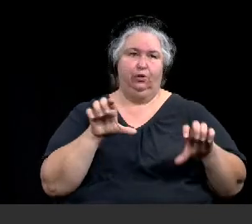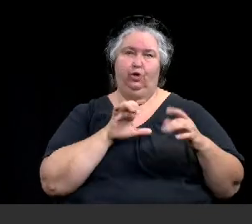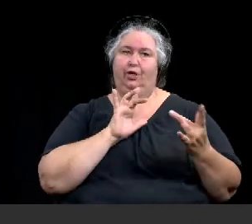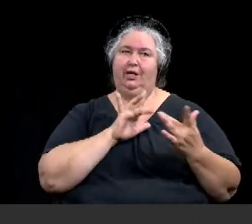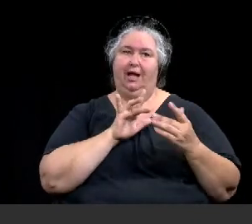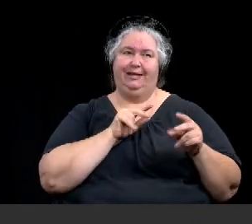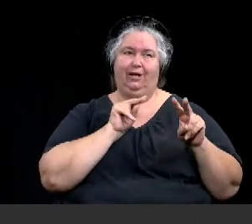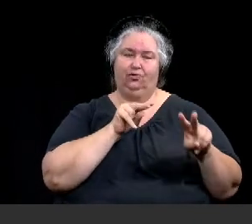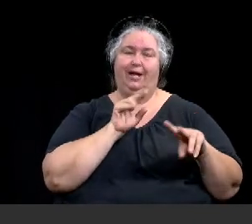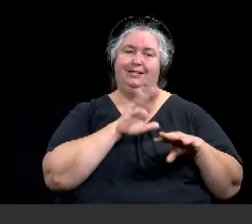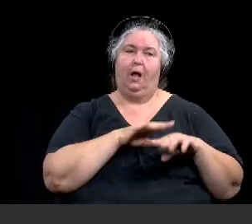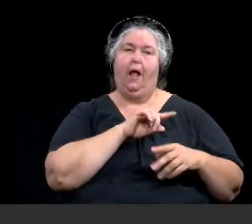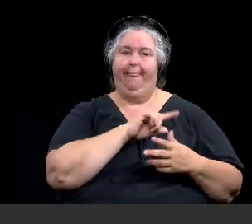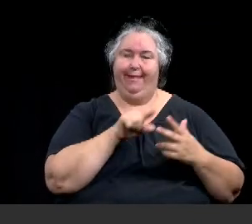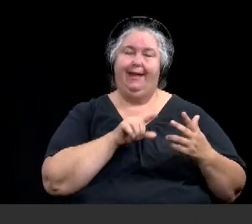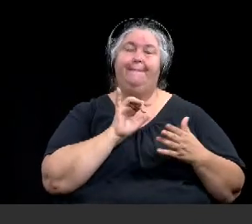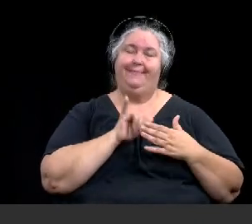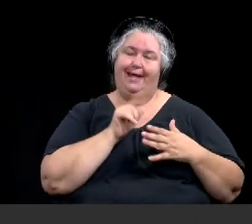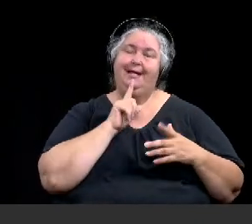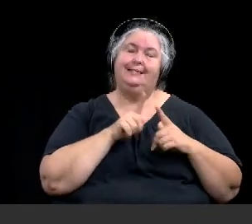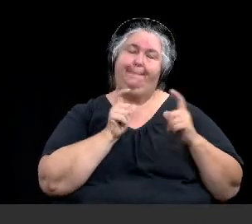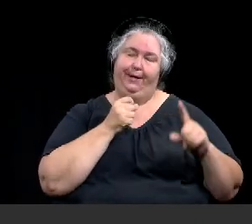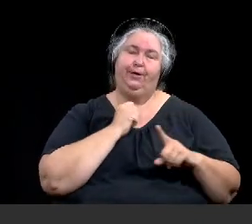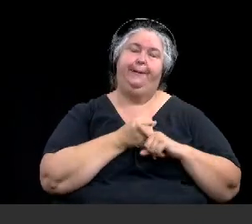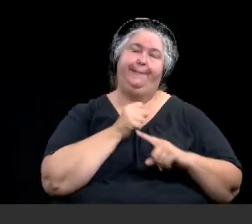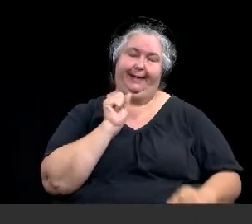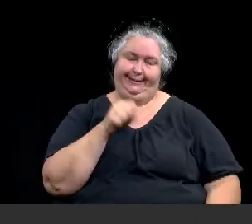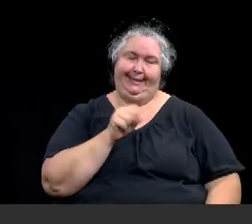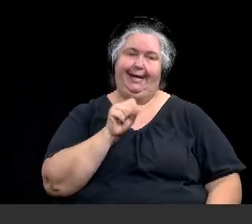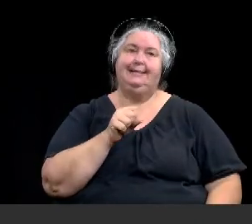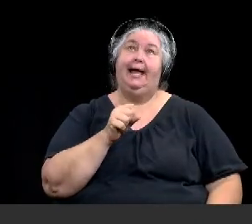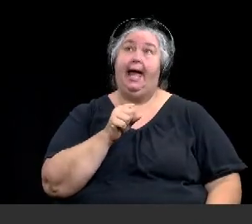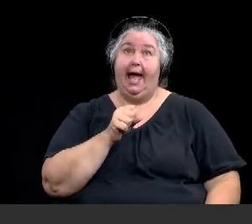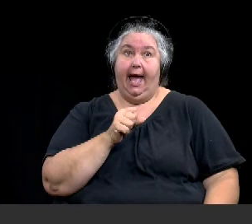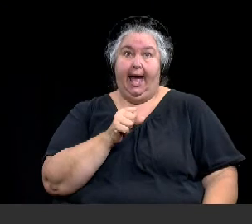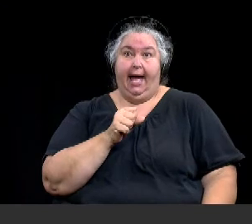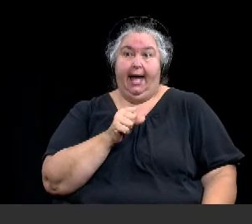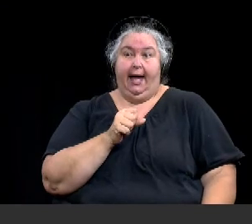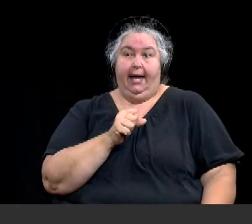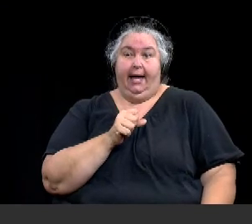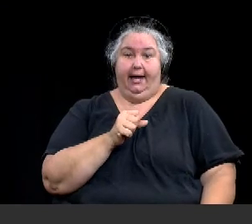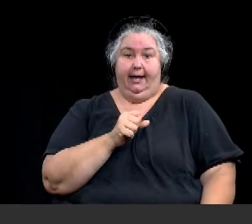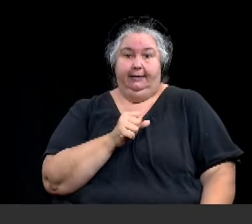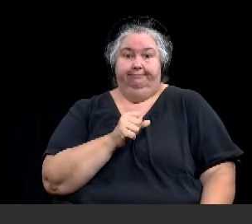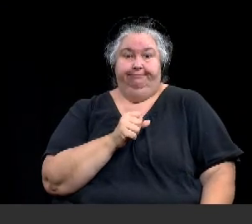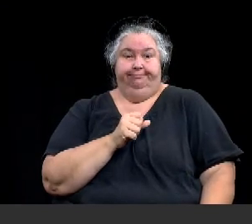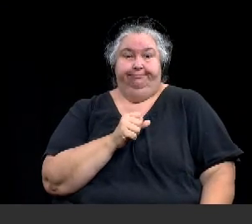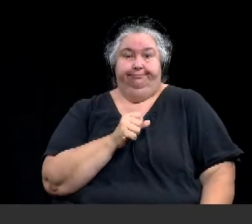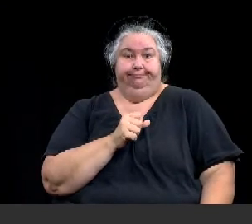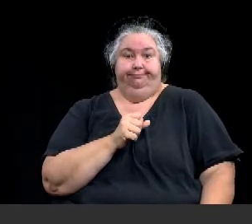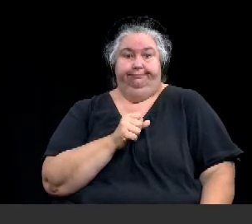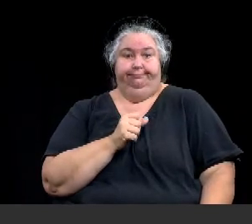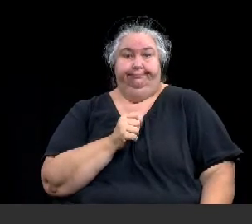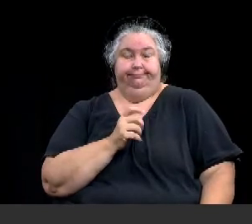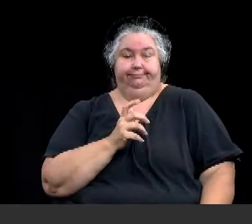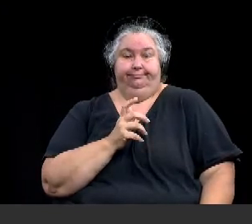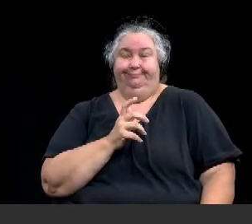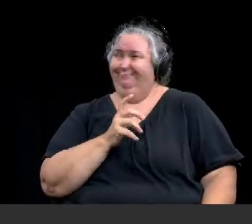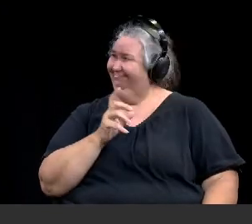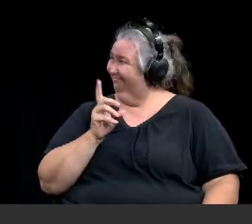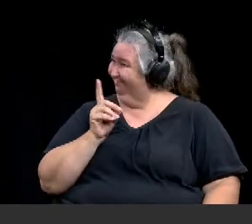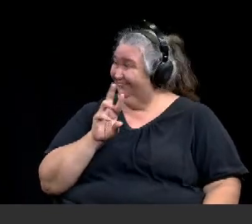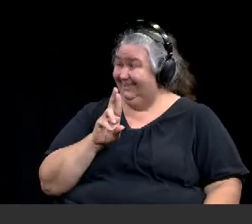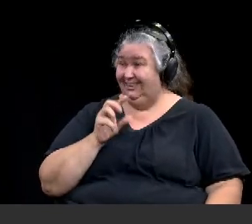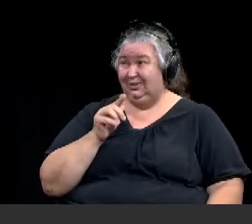tracing on them, that is a bigger impact. And I simply don't know whether that. Dr. Griggs, do you know